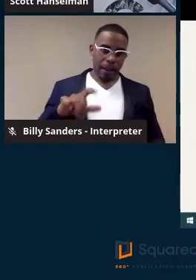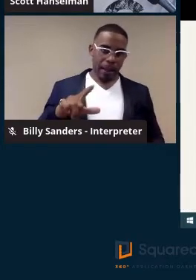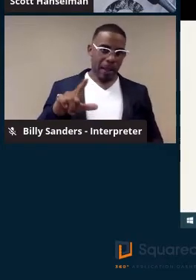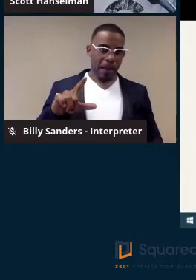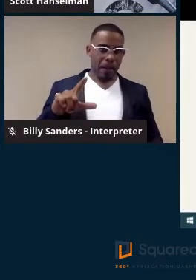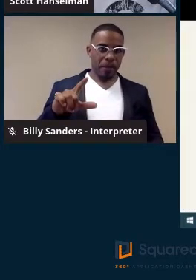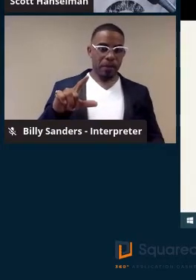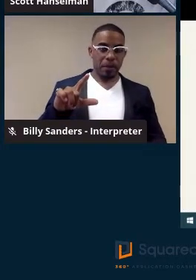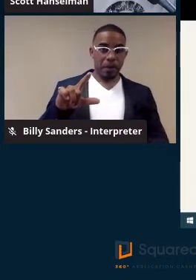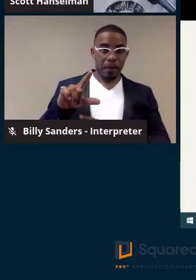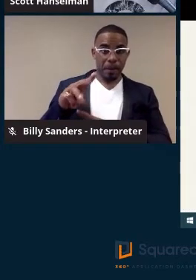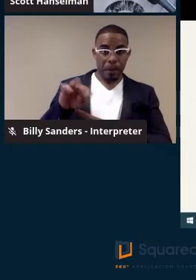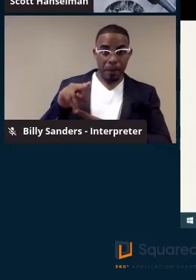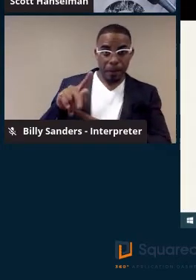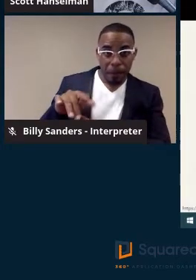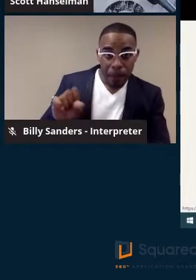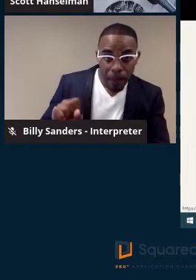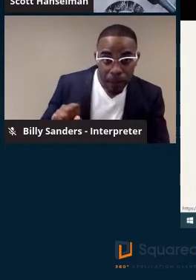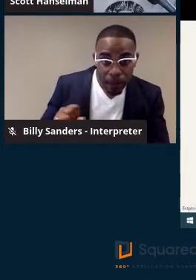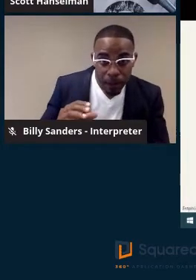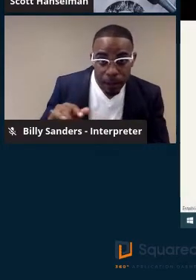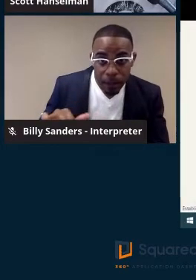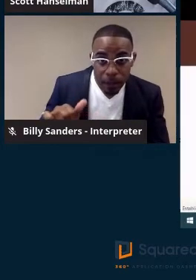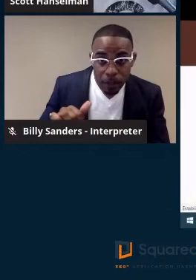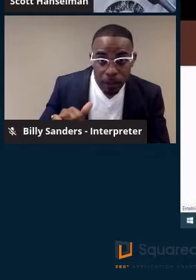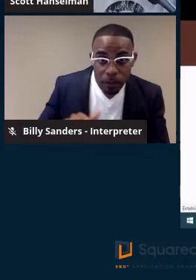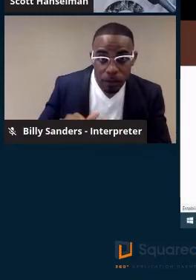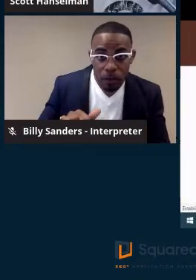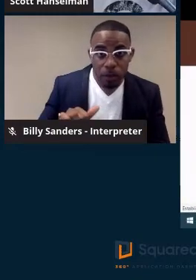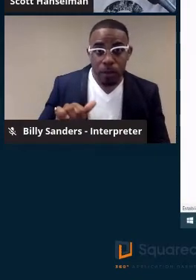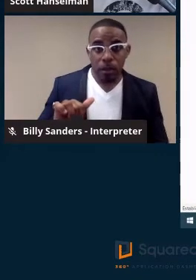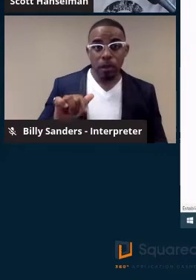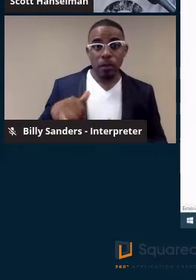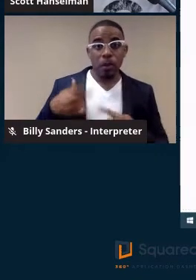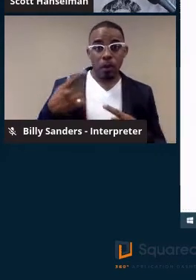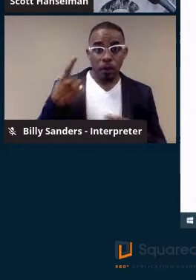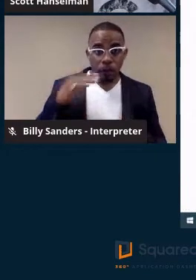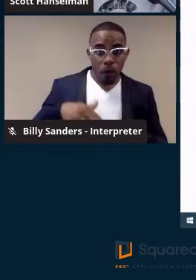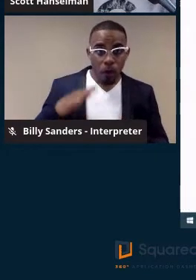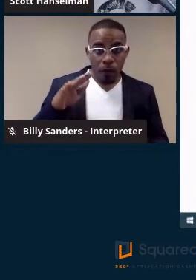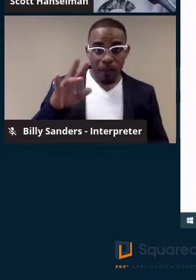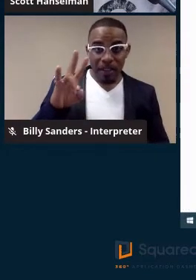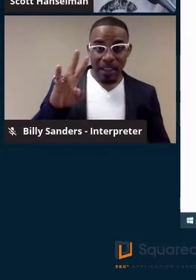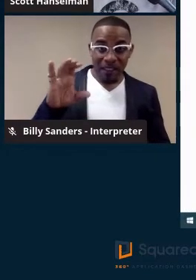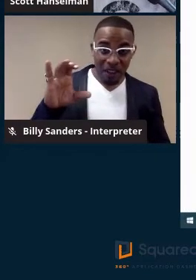Minutes. And this show has been going on for over